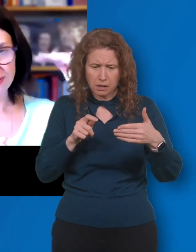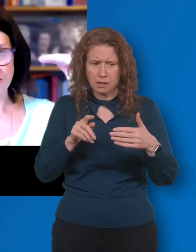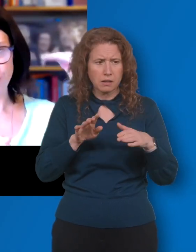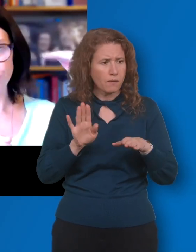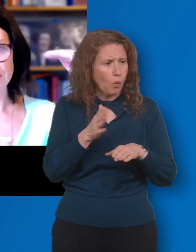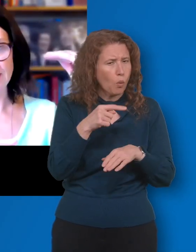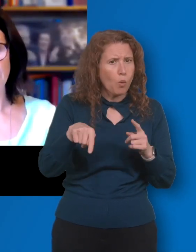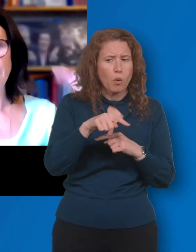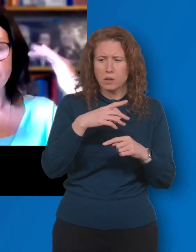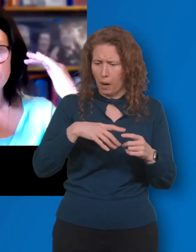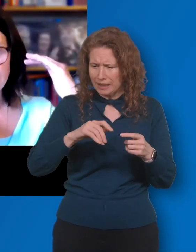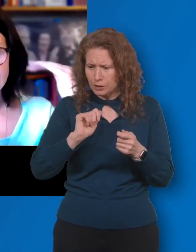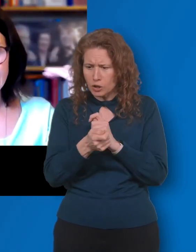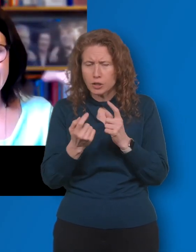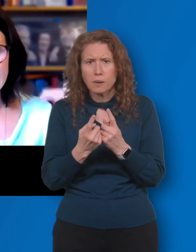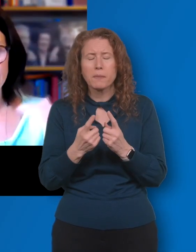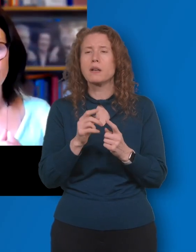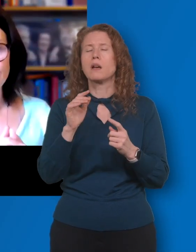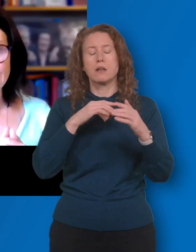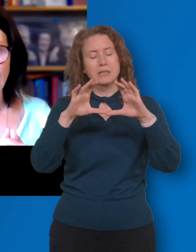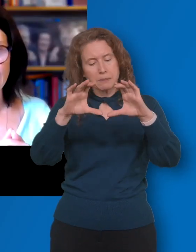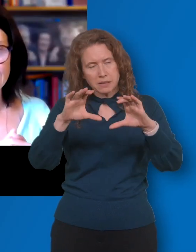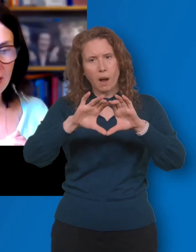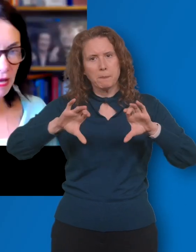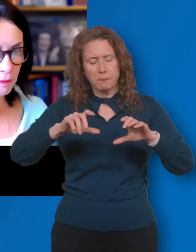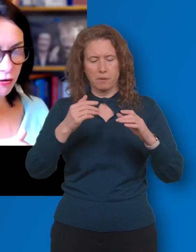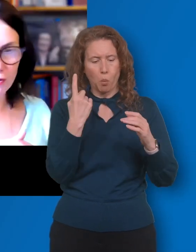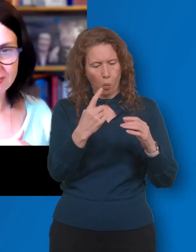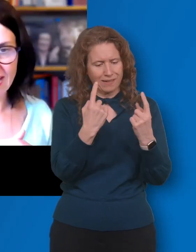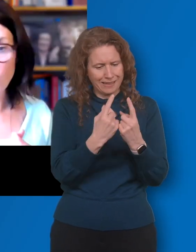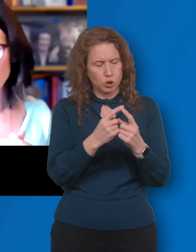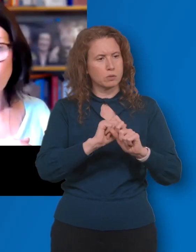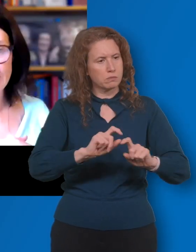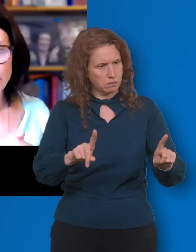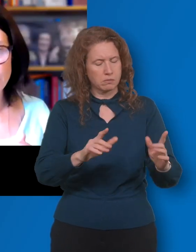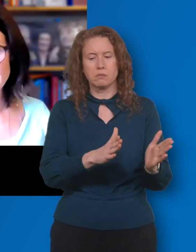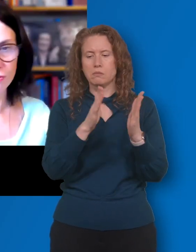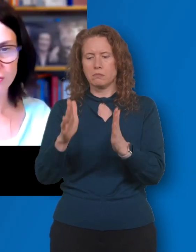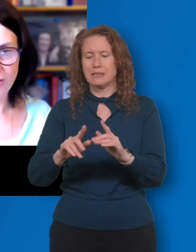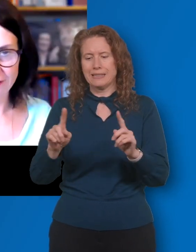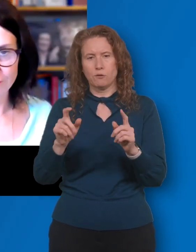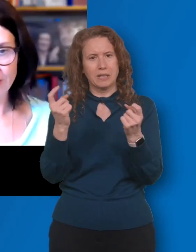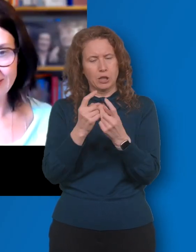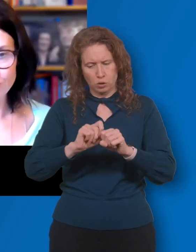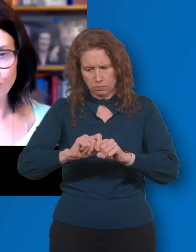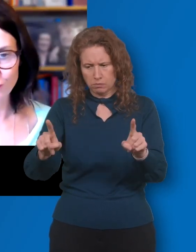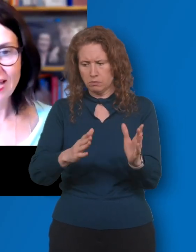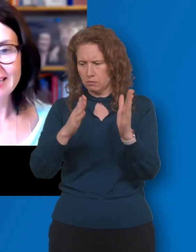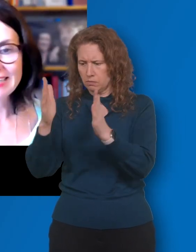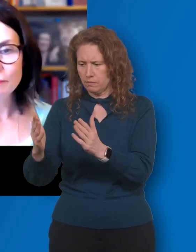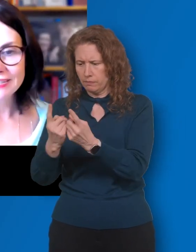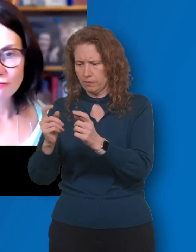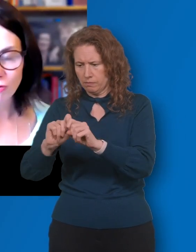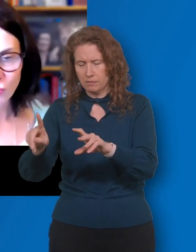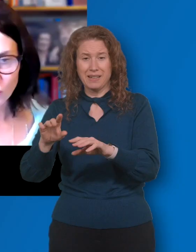About one issue at a time, be really clear and concise, because our working memory, sorry to break it to you,